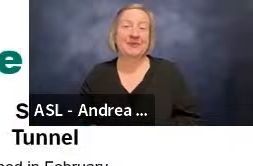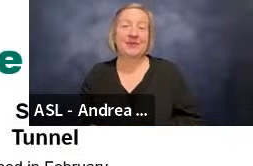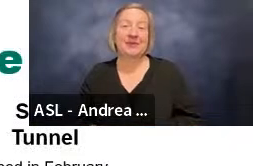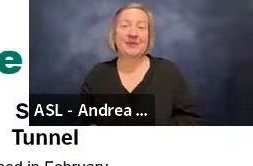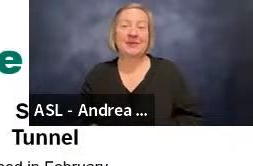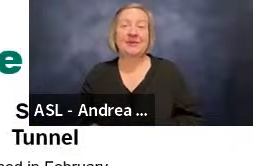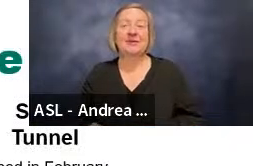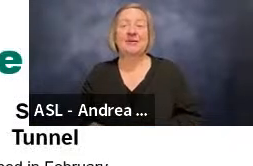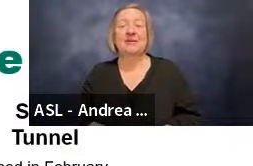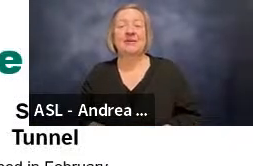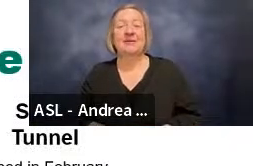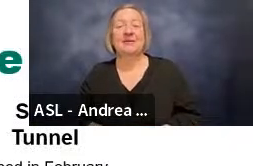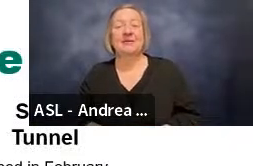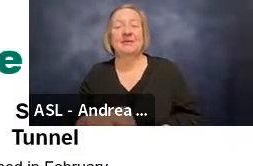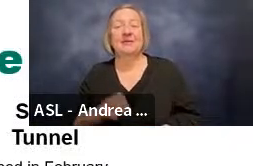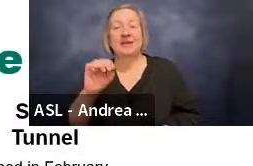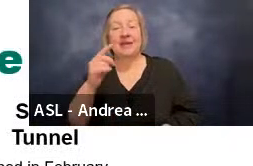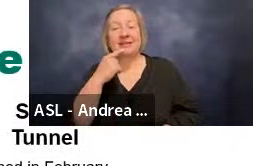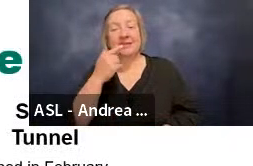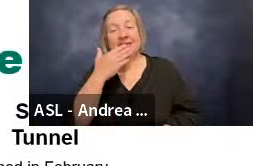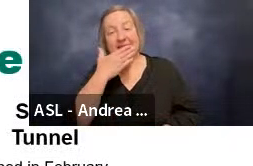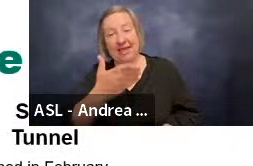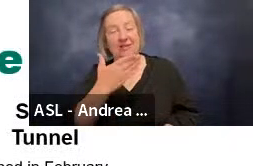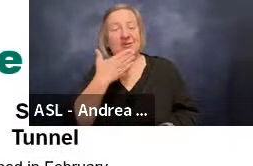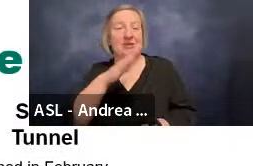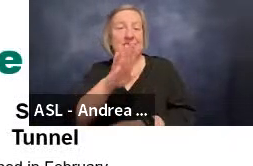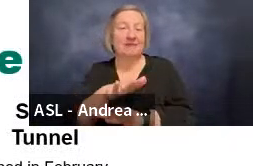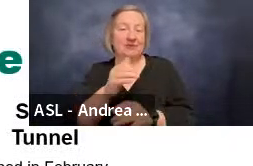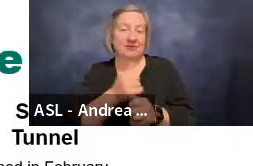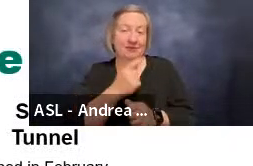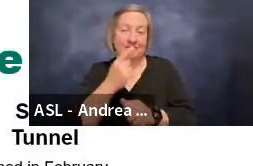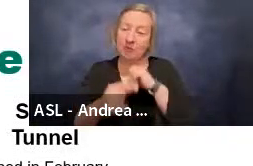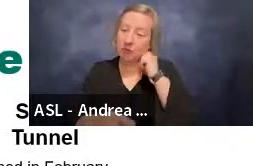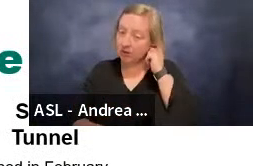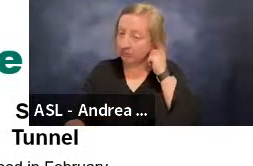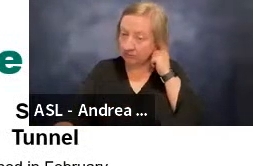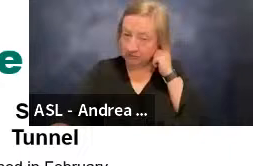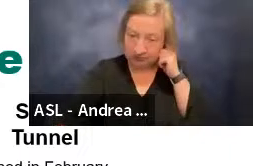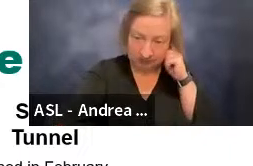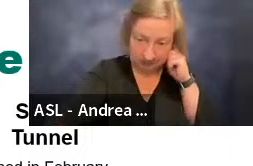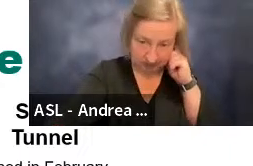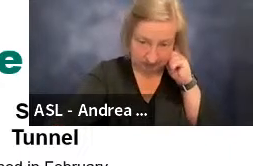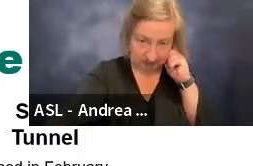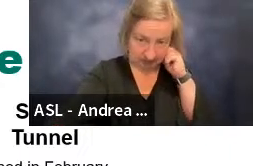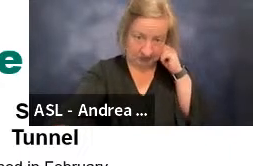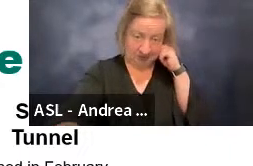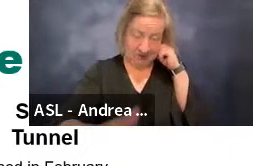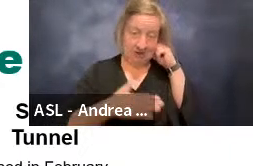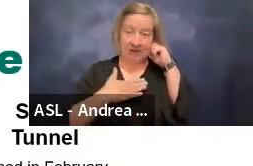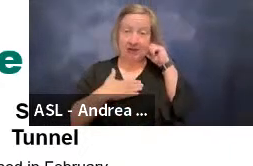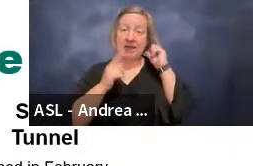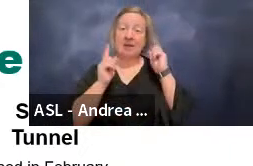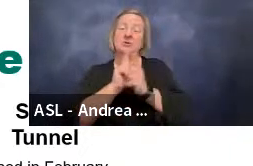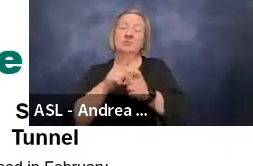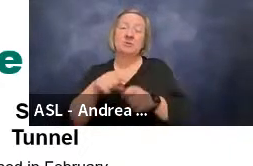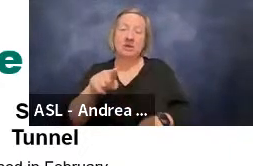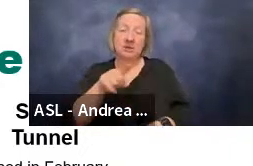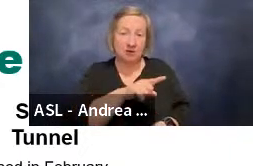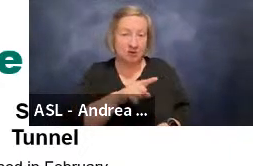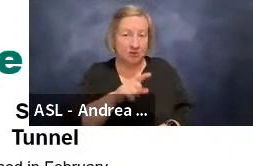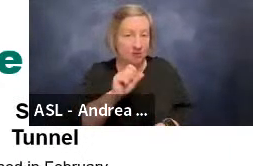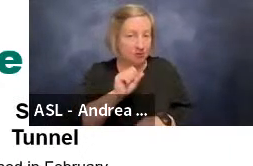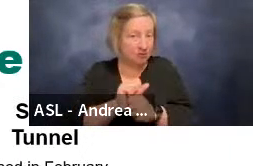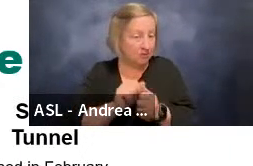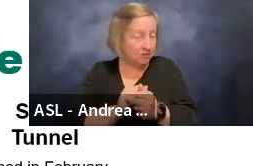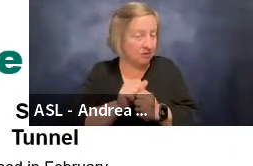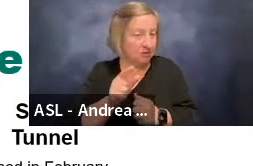Well, thank you, and good afternoon, everyone. It's a pleasure to meet you all. I look forward to working with you and getting to know